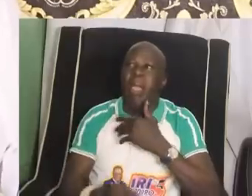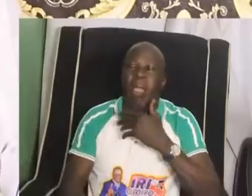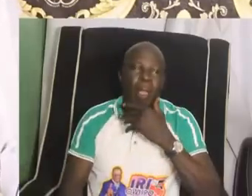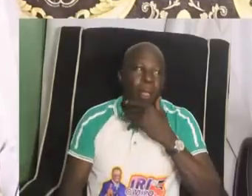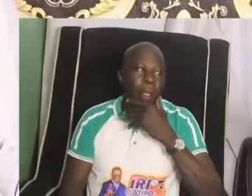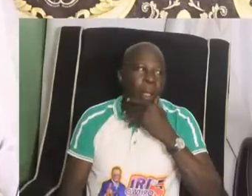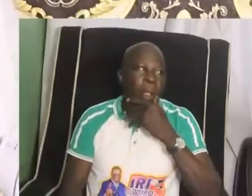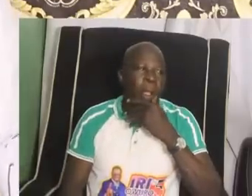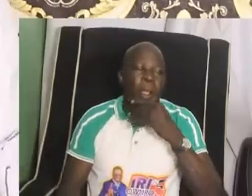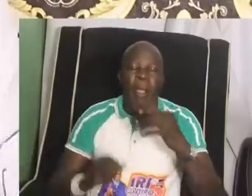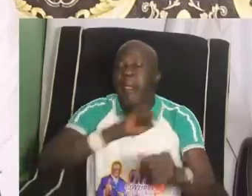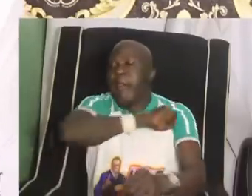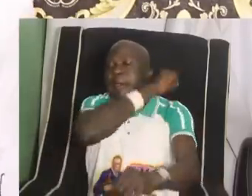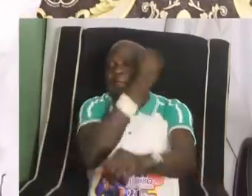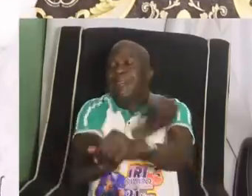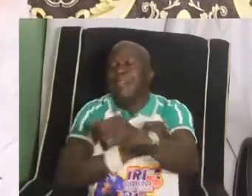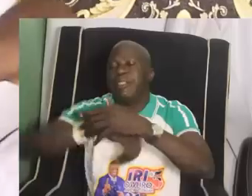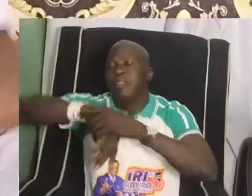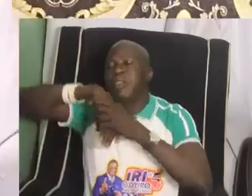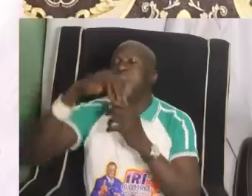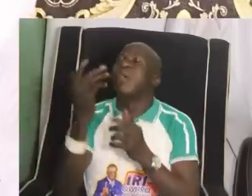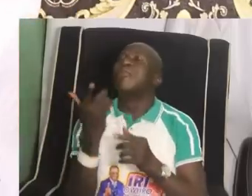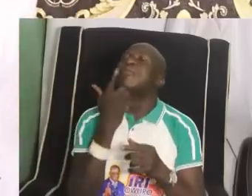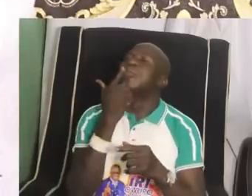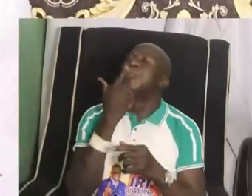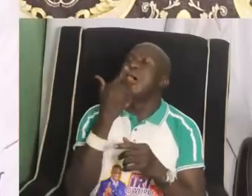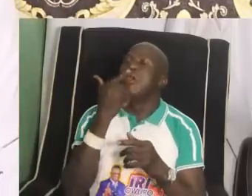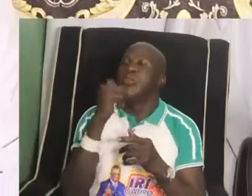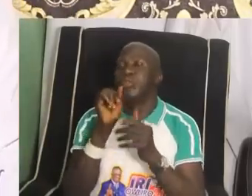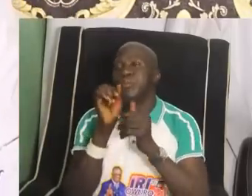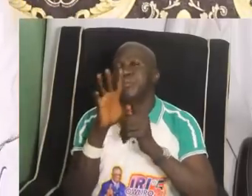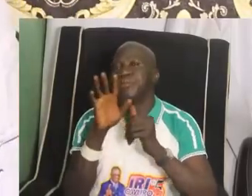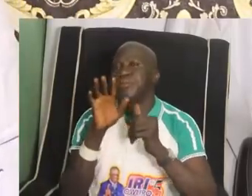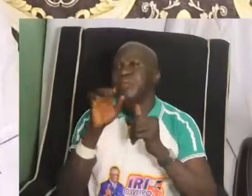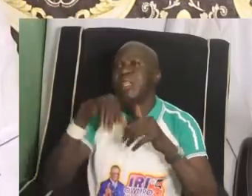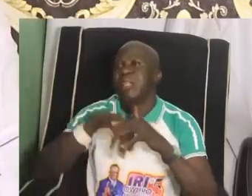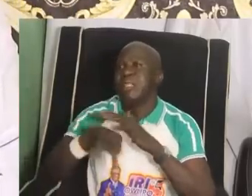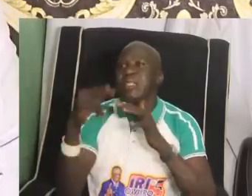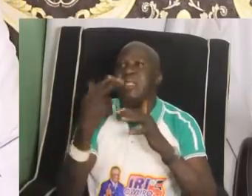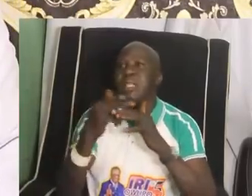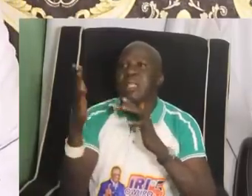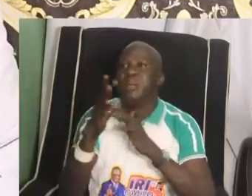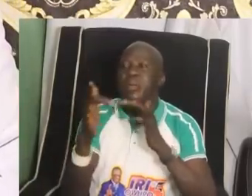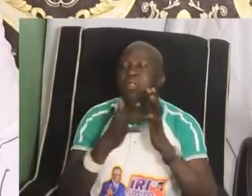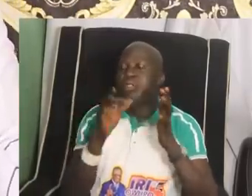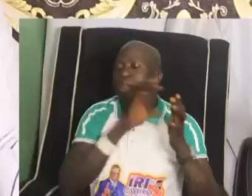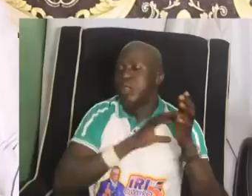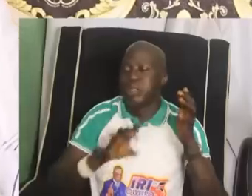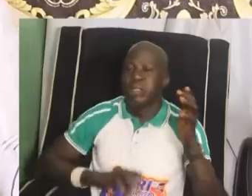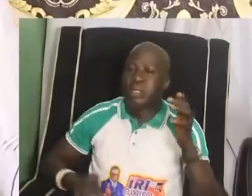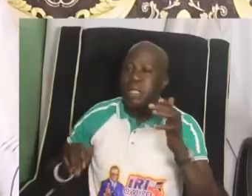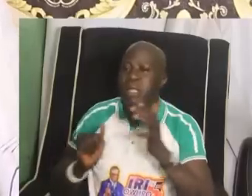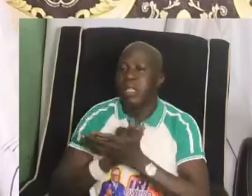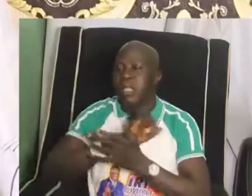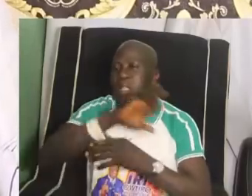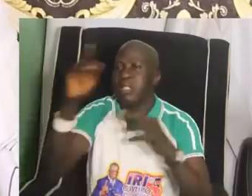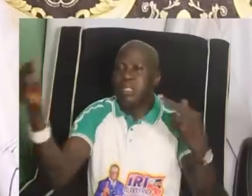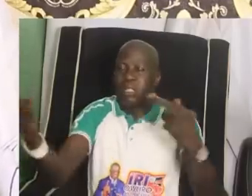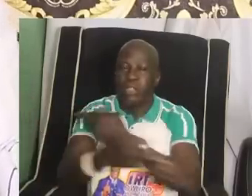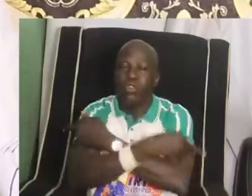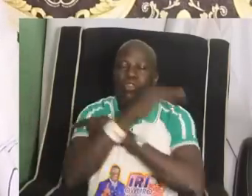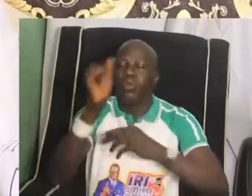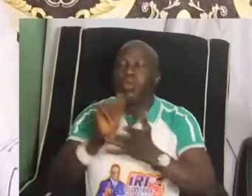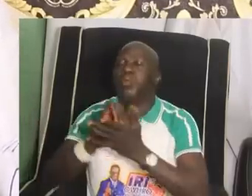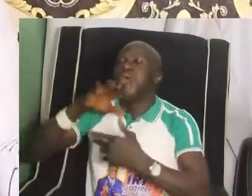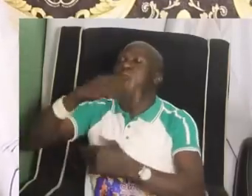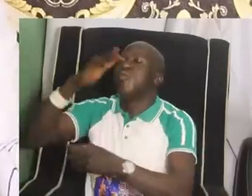In Jesus' name alone, authority comes out from my mouth. In the name of Jesus,